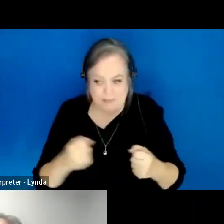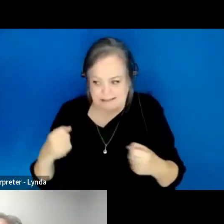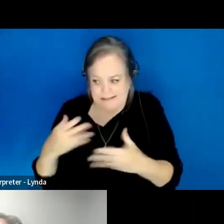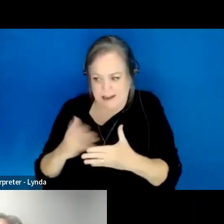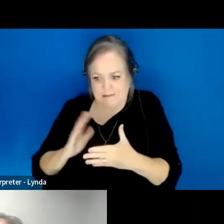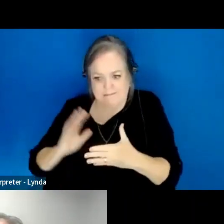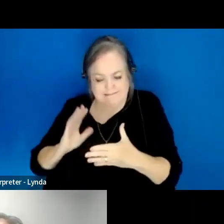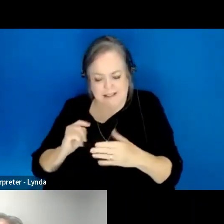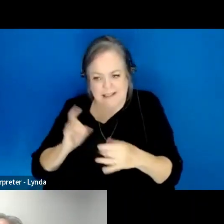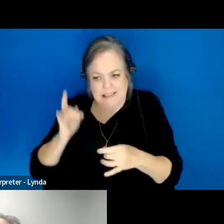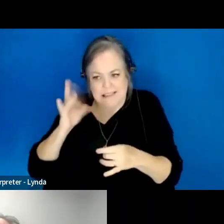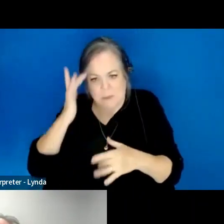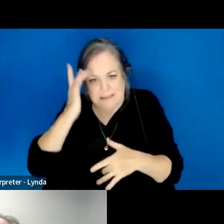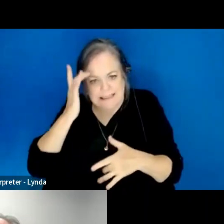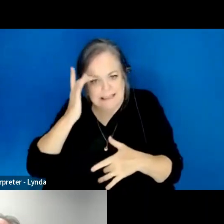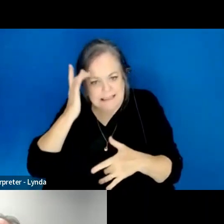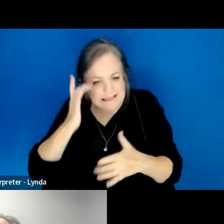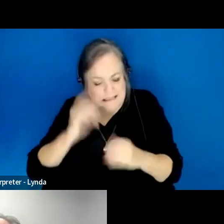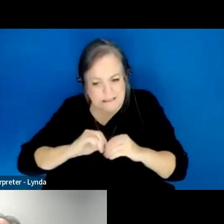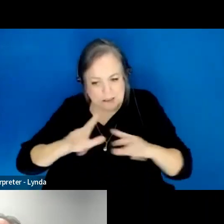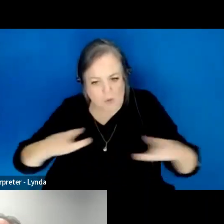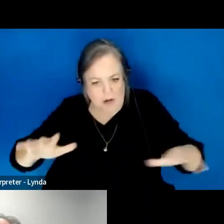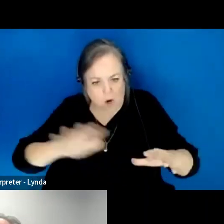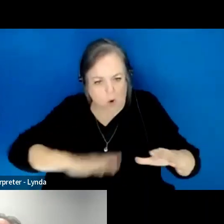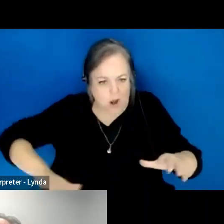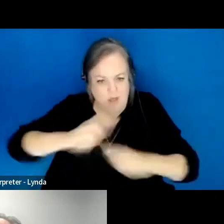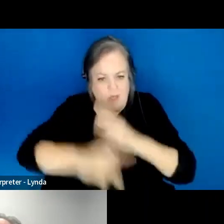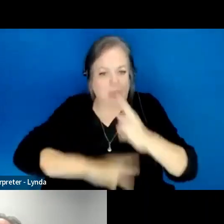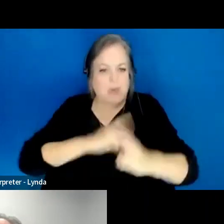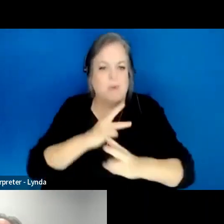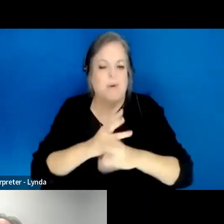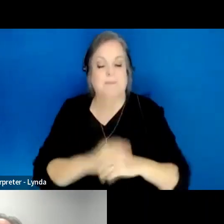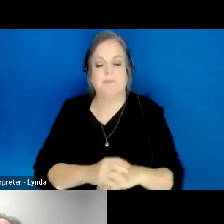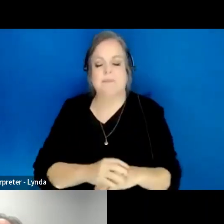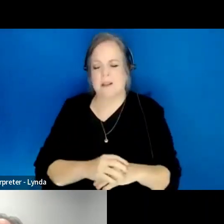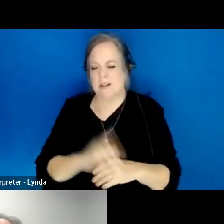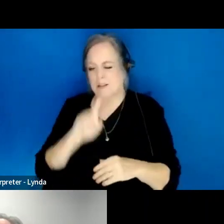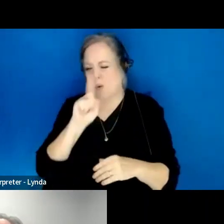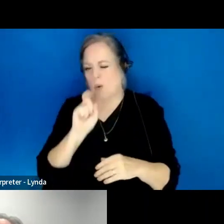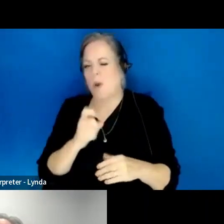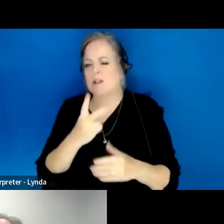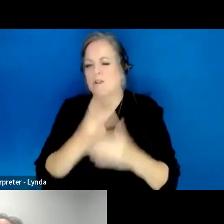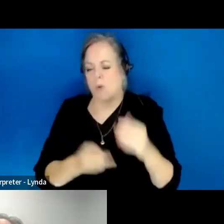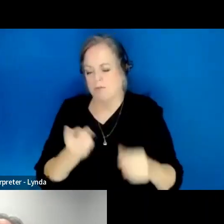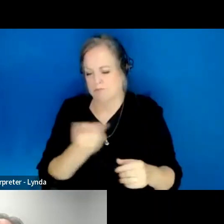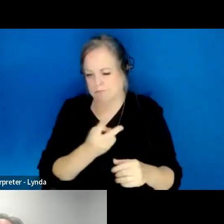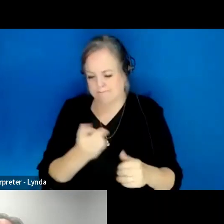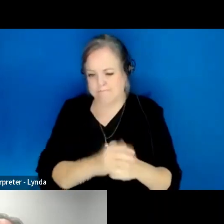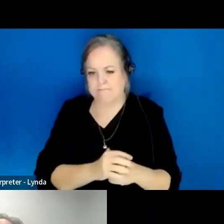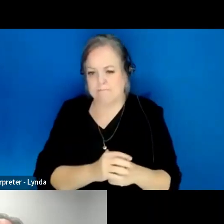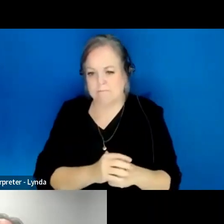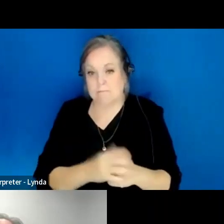this terrible disease that, was spreading around the world. But I thought this is the question for both Nikita and BJ,